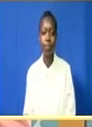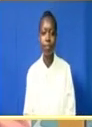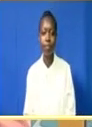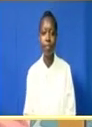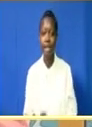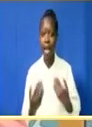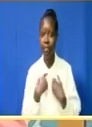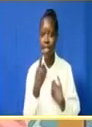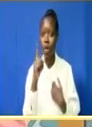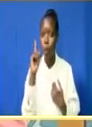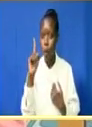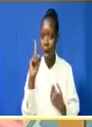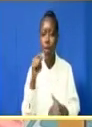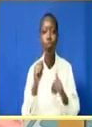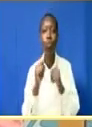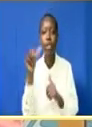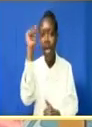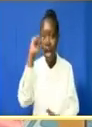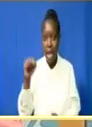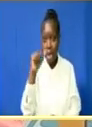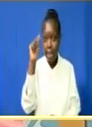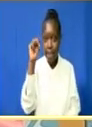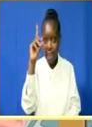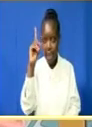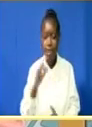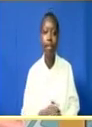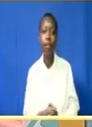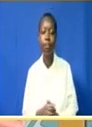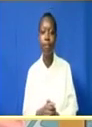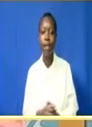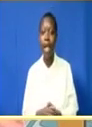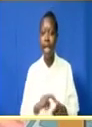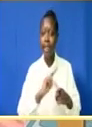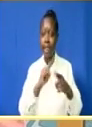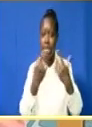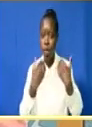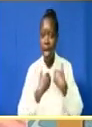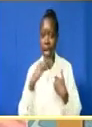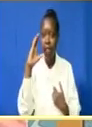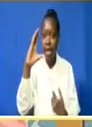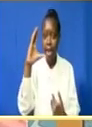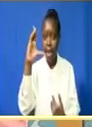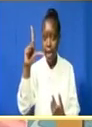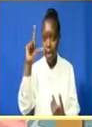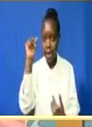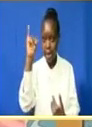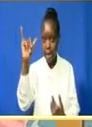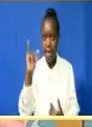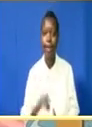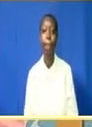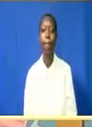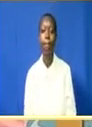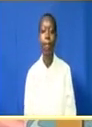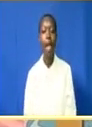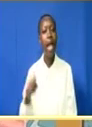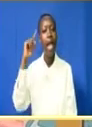have said one, we have sand soil. Yes. Mm-hmm. We have clay. We have clay. Yes. Uh-huh. And I